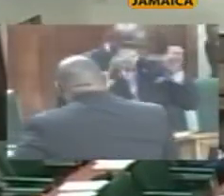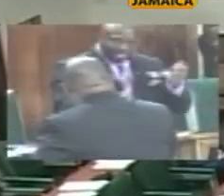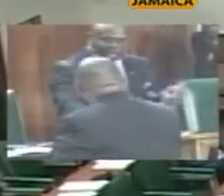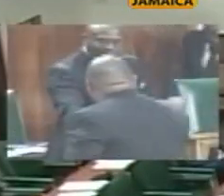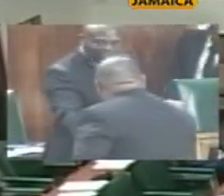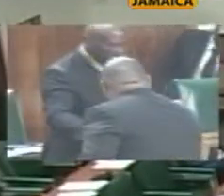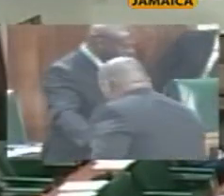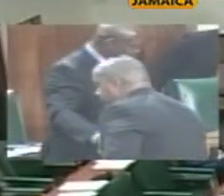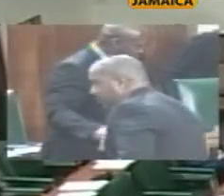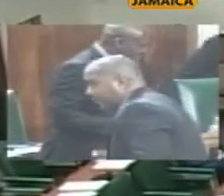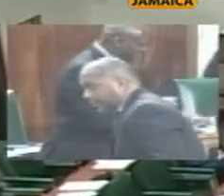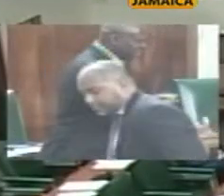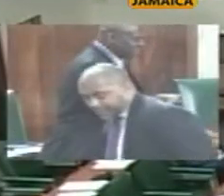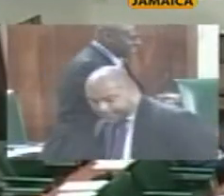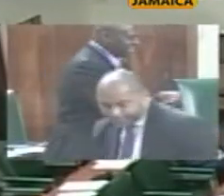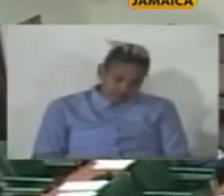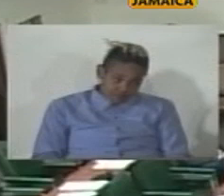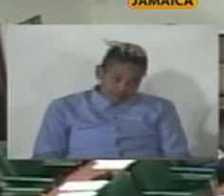Thank you. Thank you.